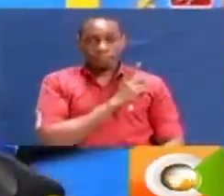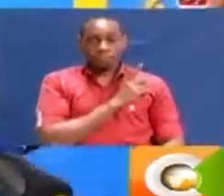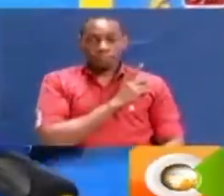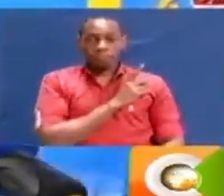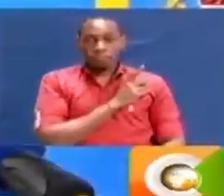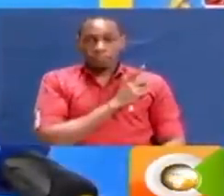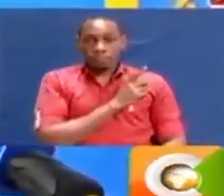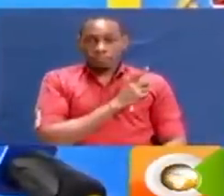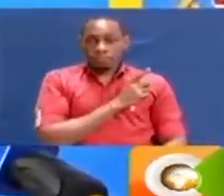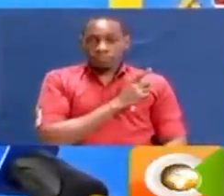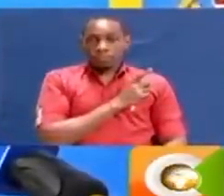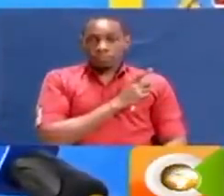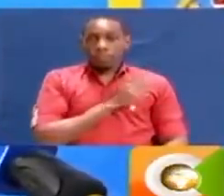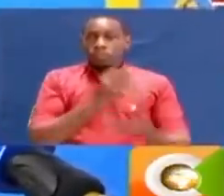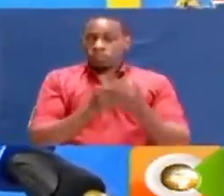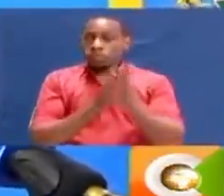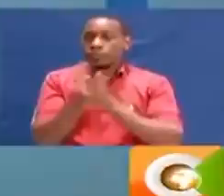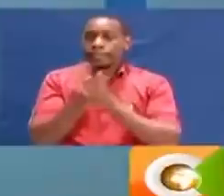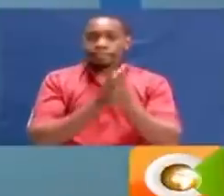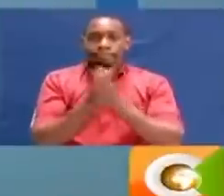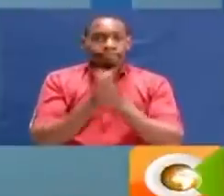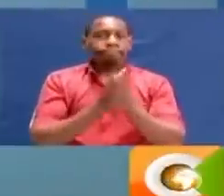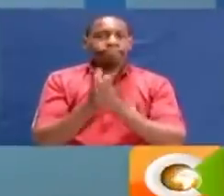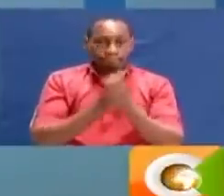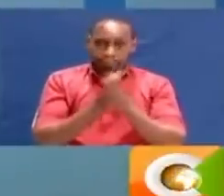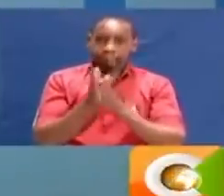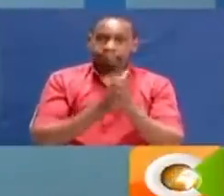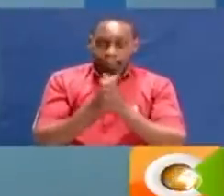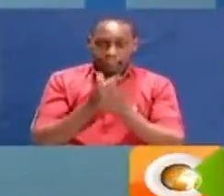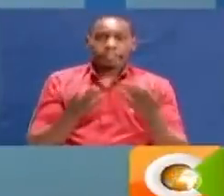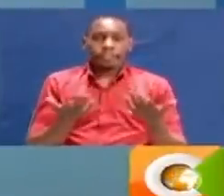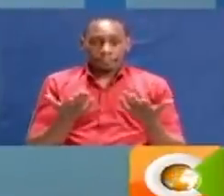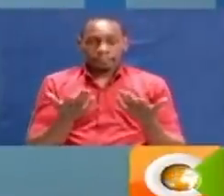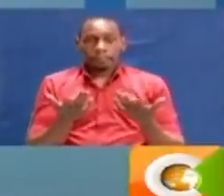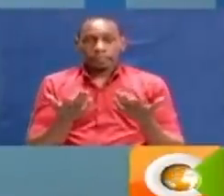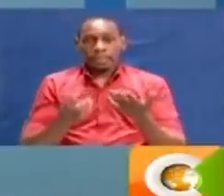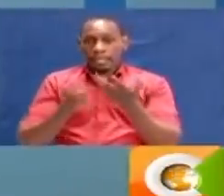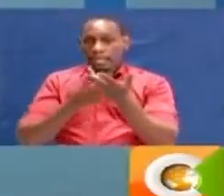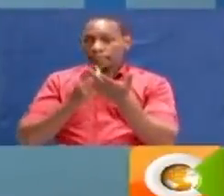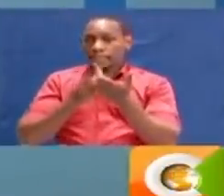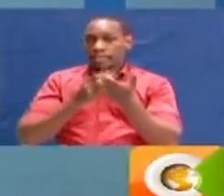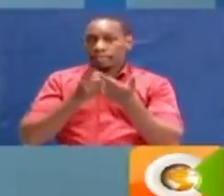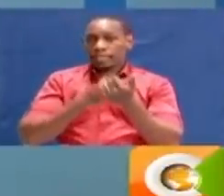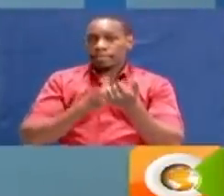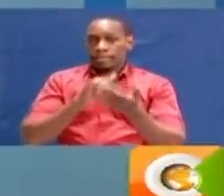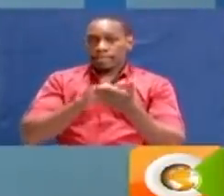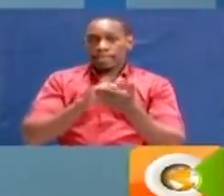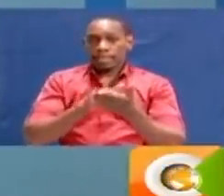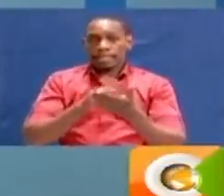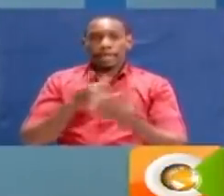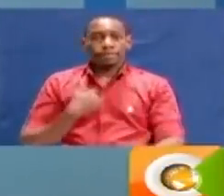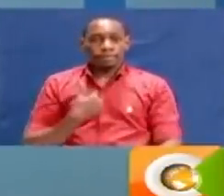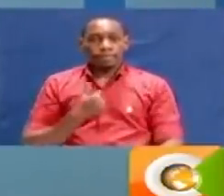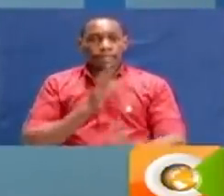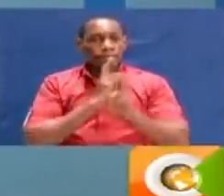interesting one, and the figures that we are finding point at